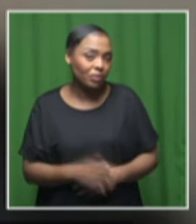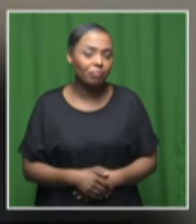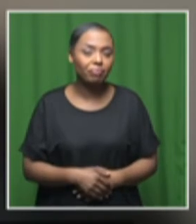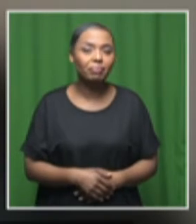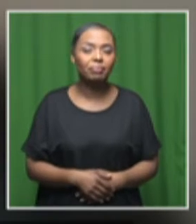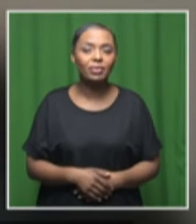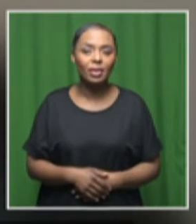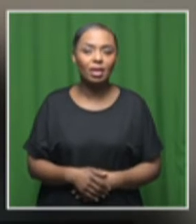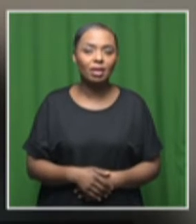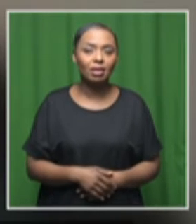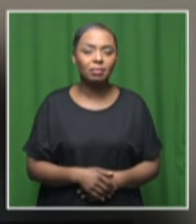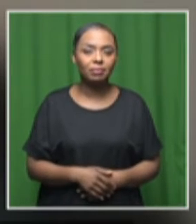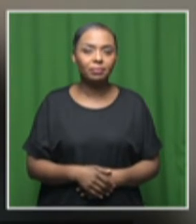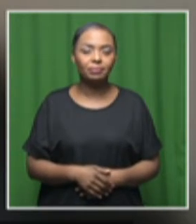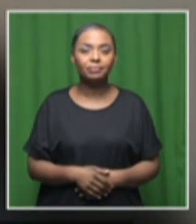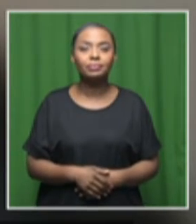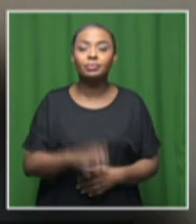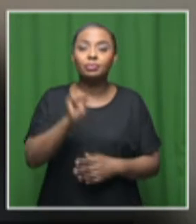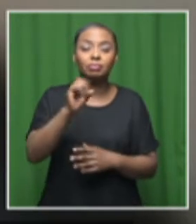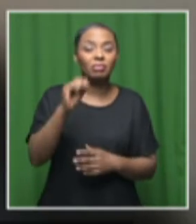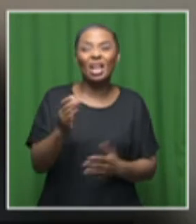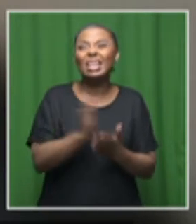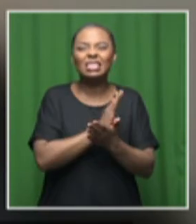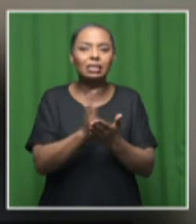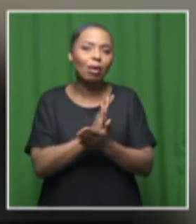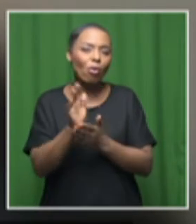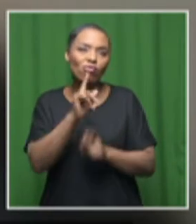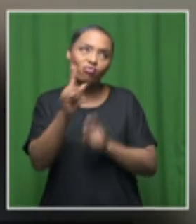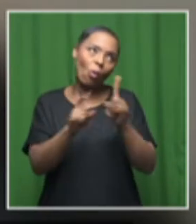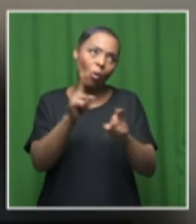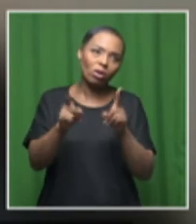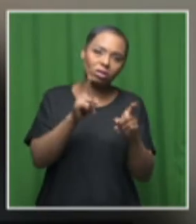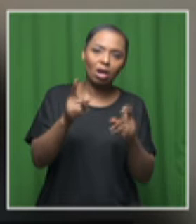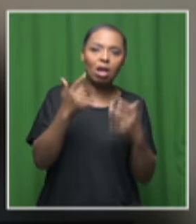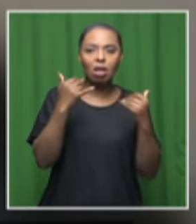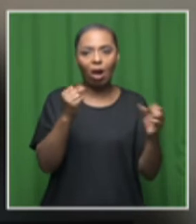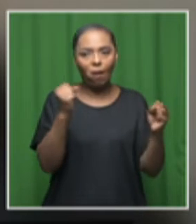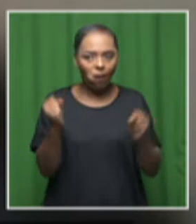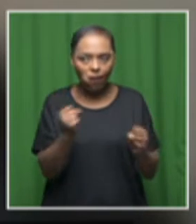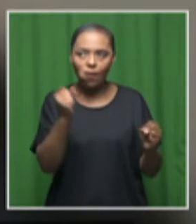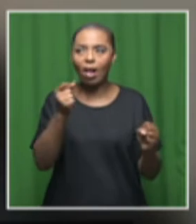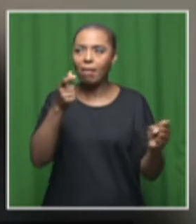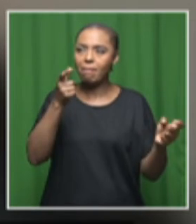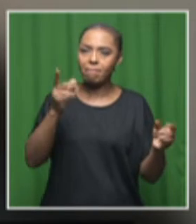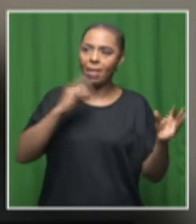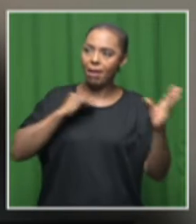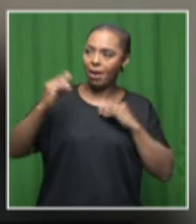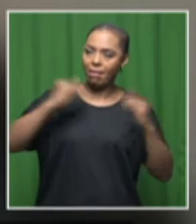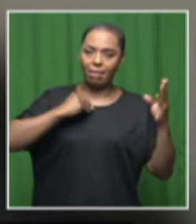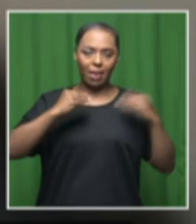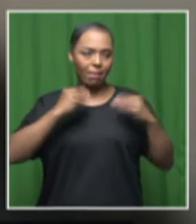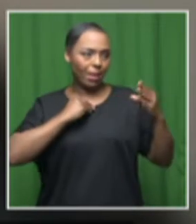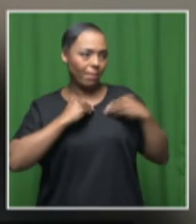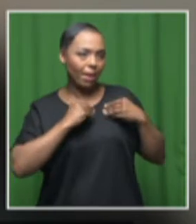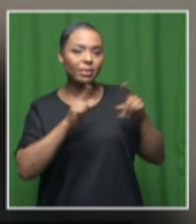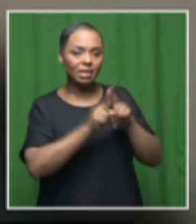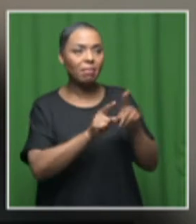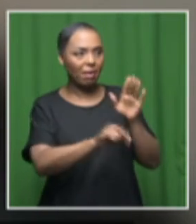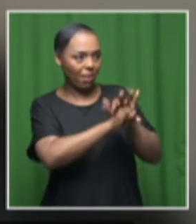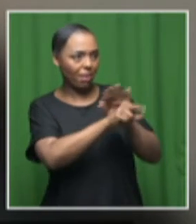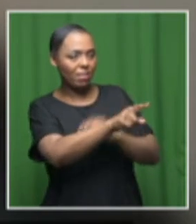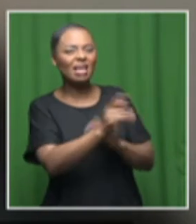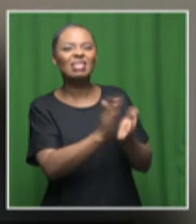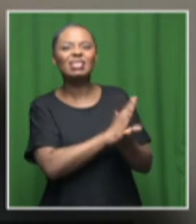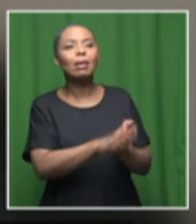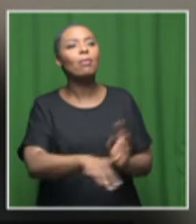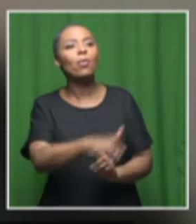actually redirect water? So that's some of the questions that has been raised that I've seen in some communities. But it seems like this